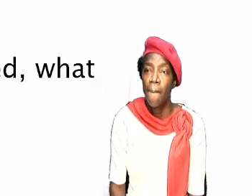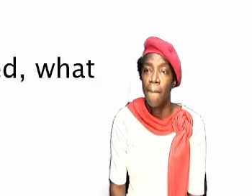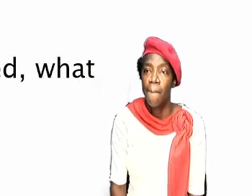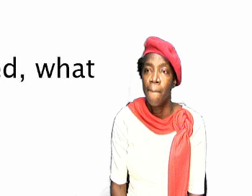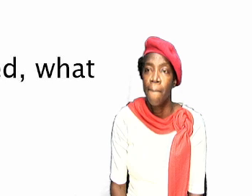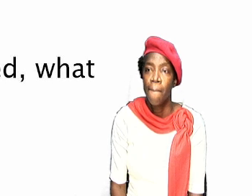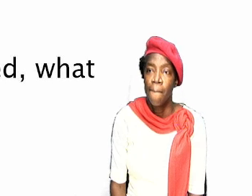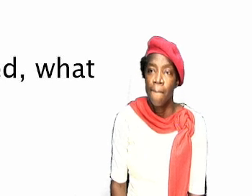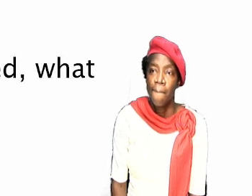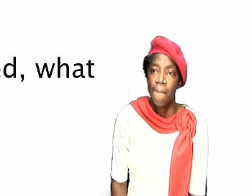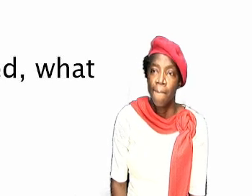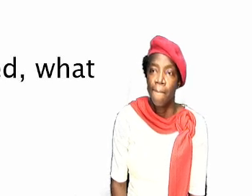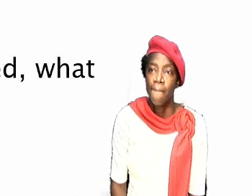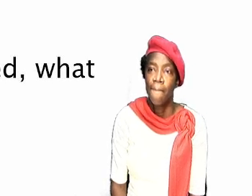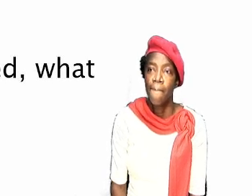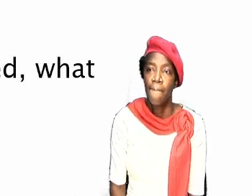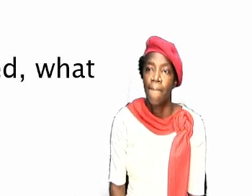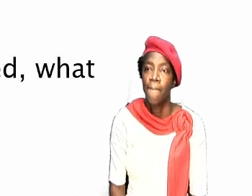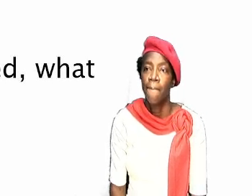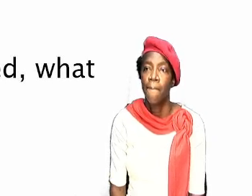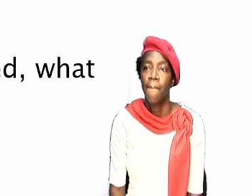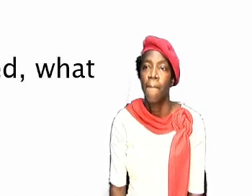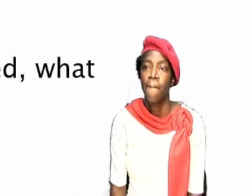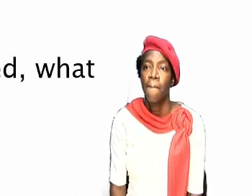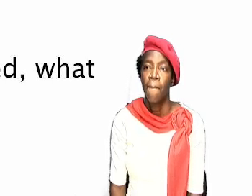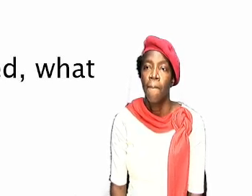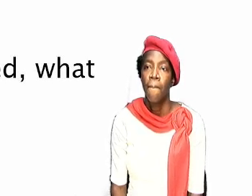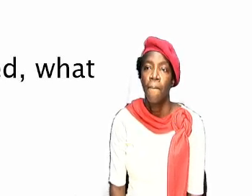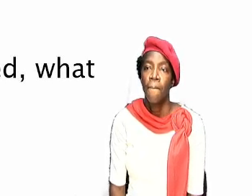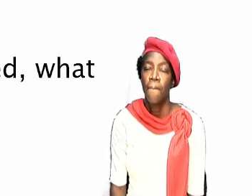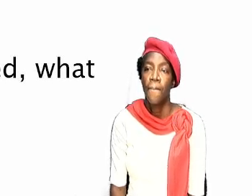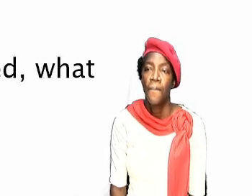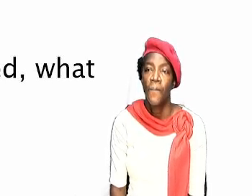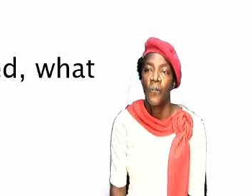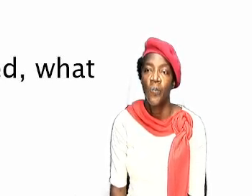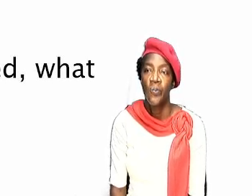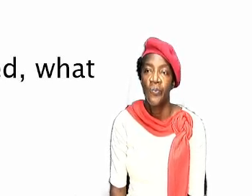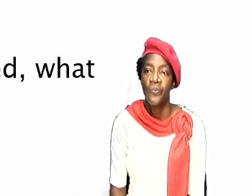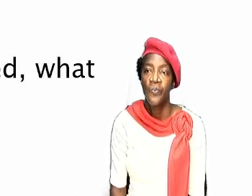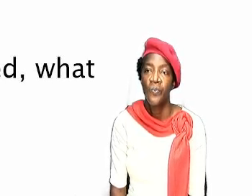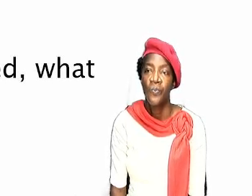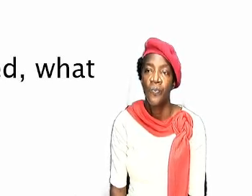1 Samuel chapter 15, 16 to 21.